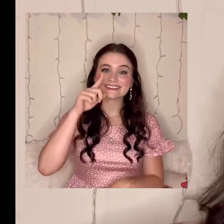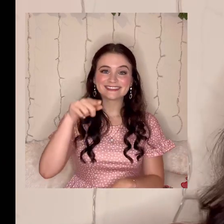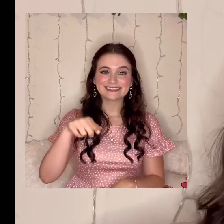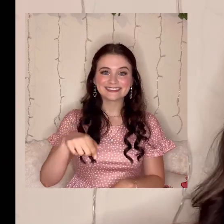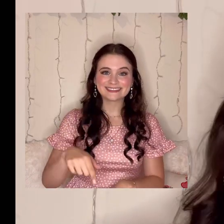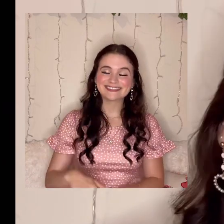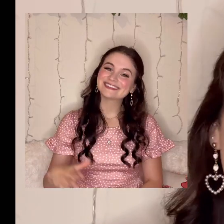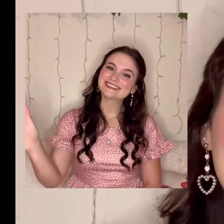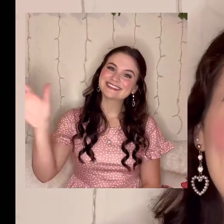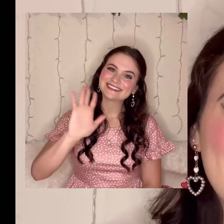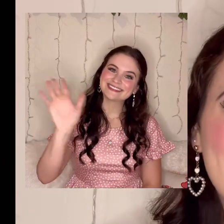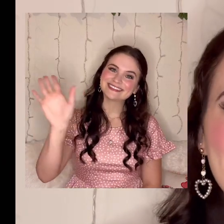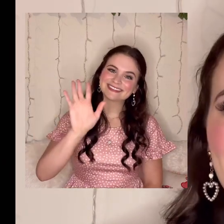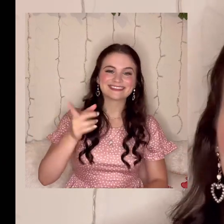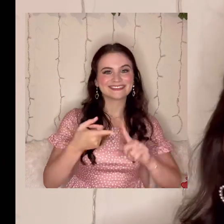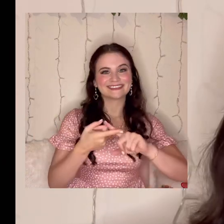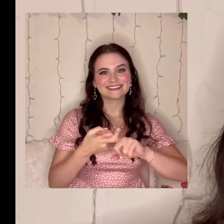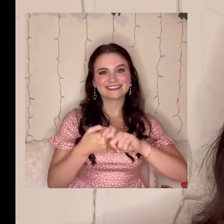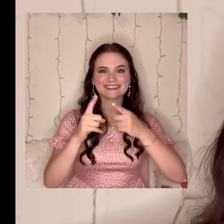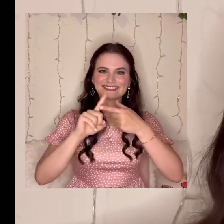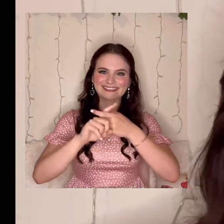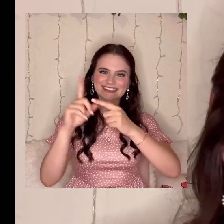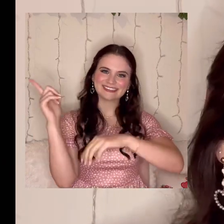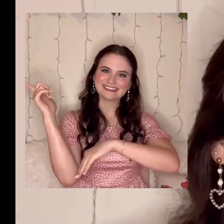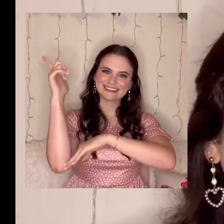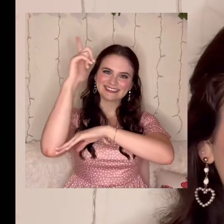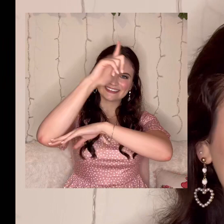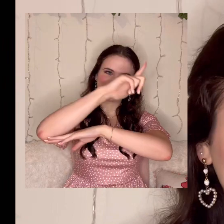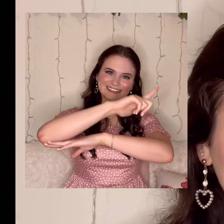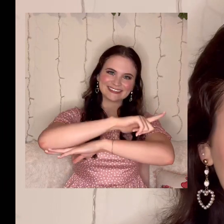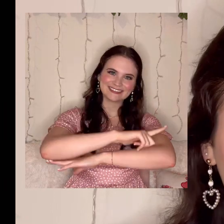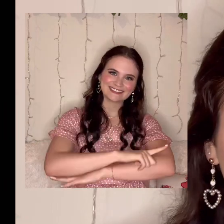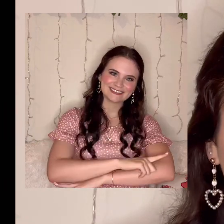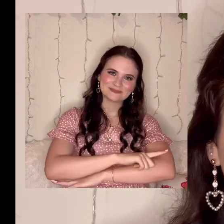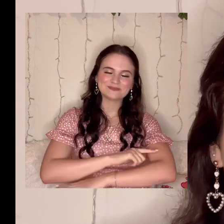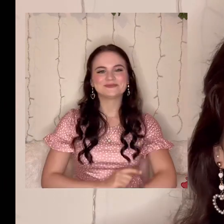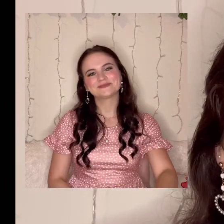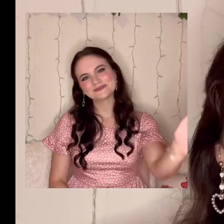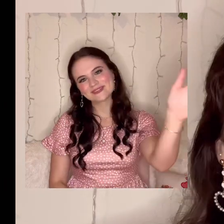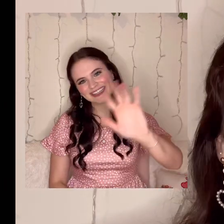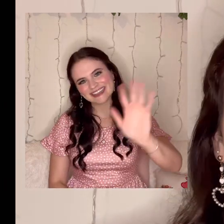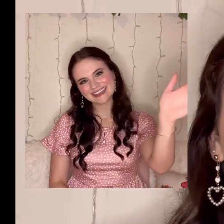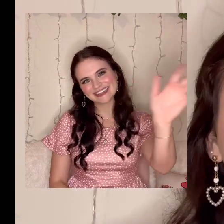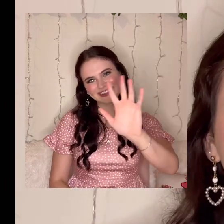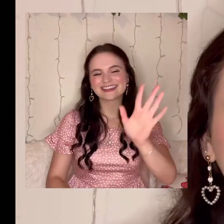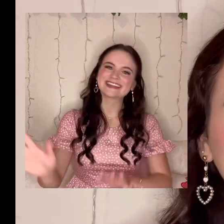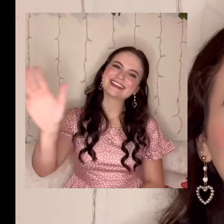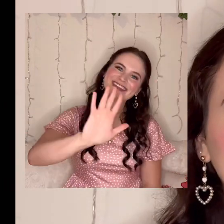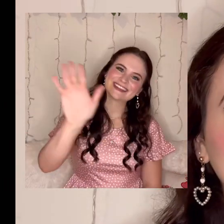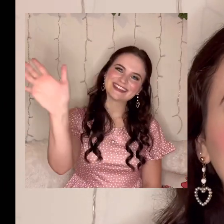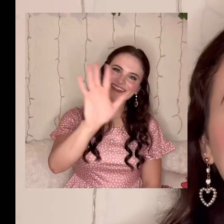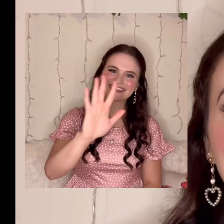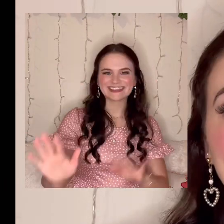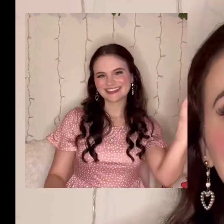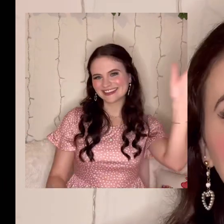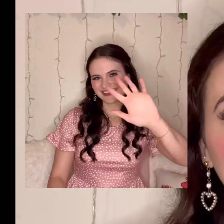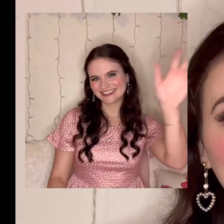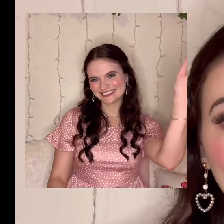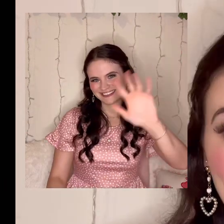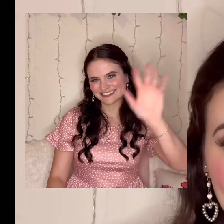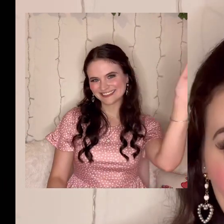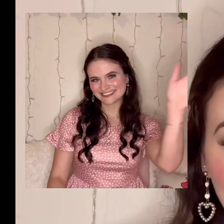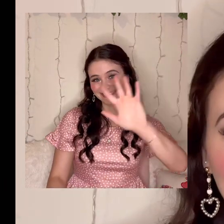it's time to say hello to a friend today. Hello,